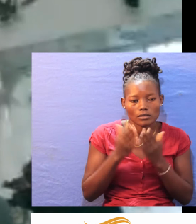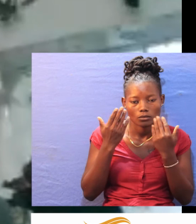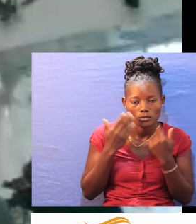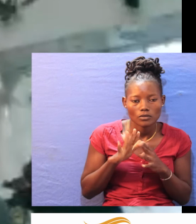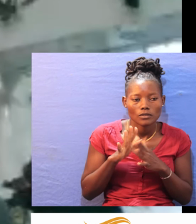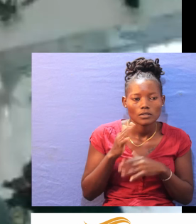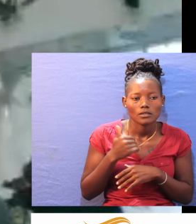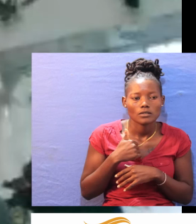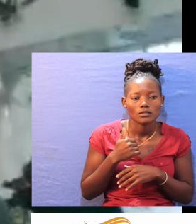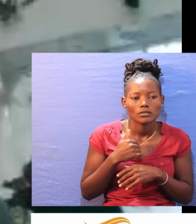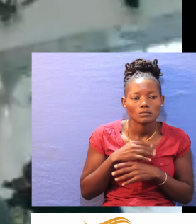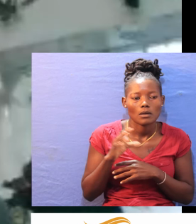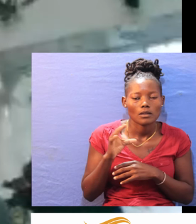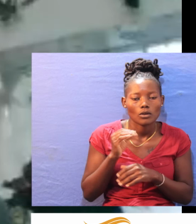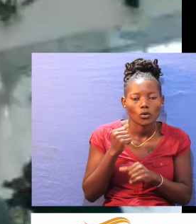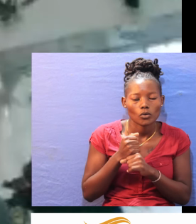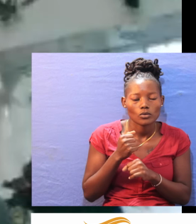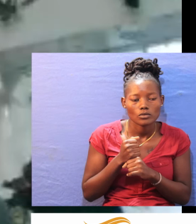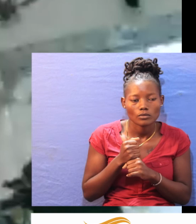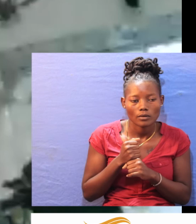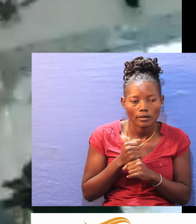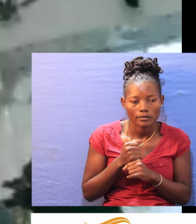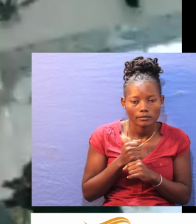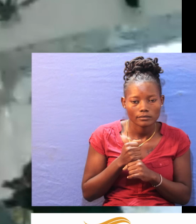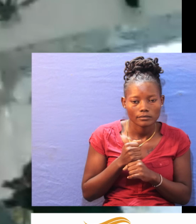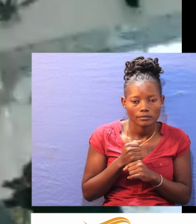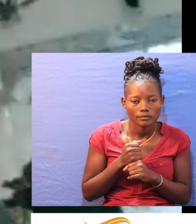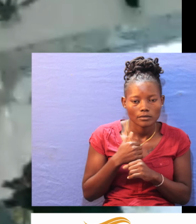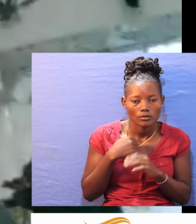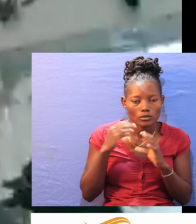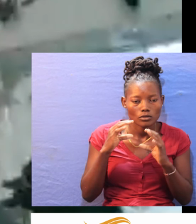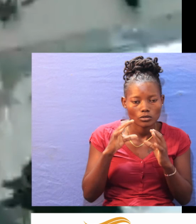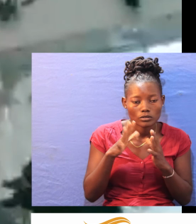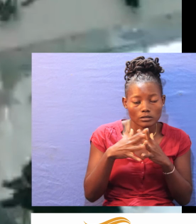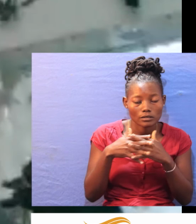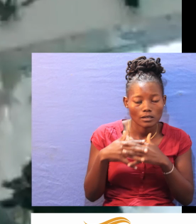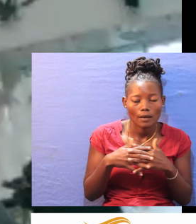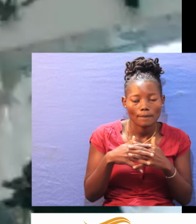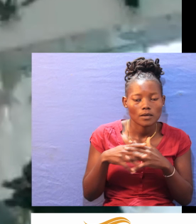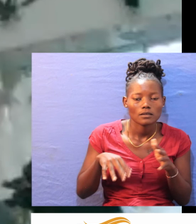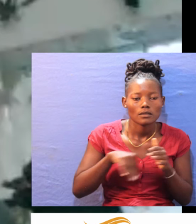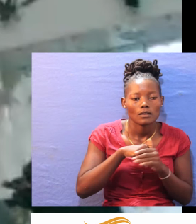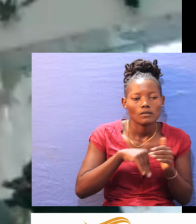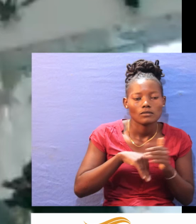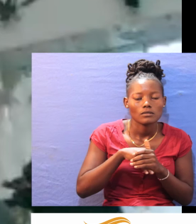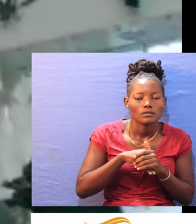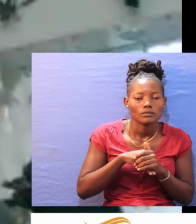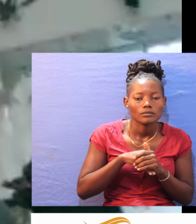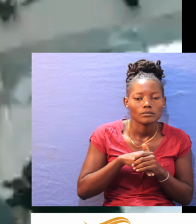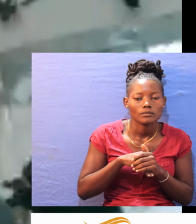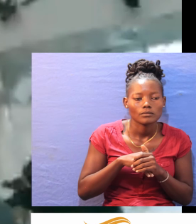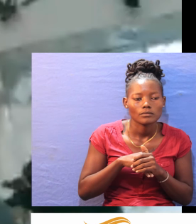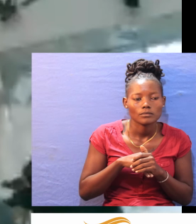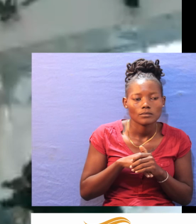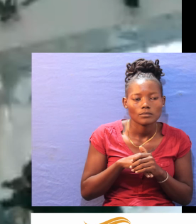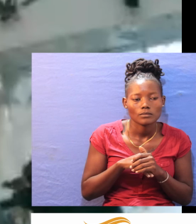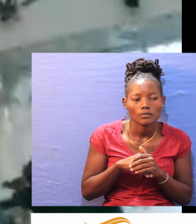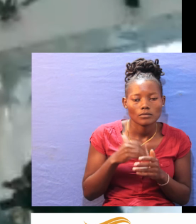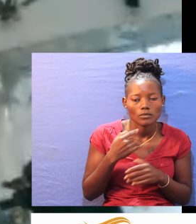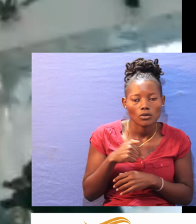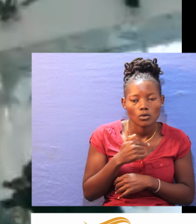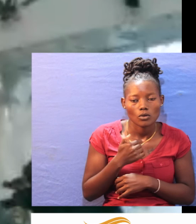doctorate. I'd finished my coursework, and I was coaching American football at this big university. And we had